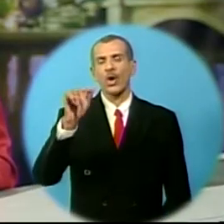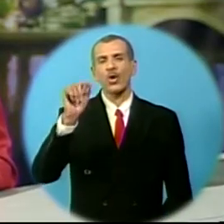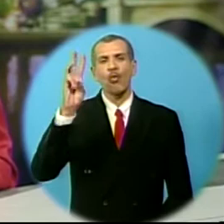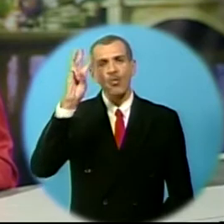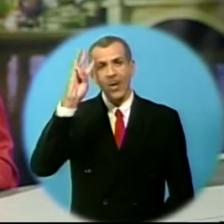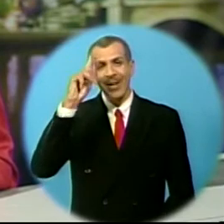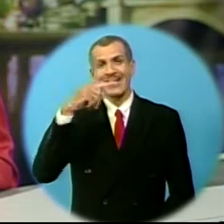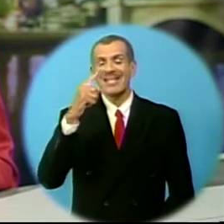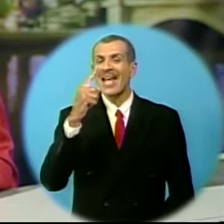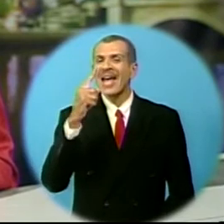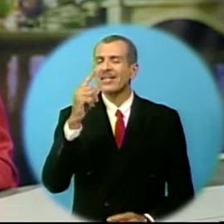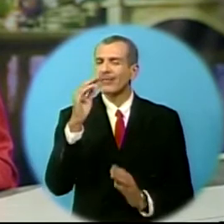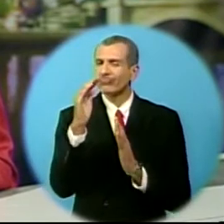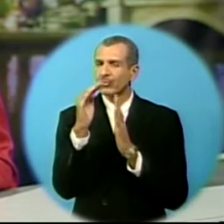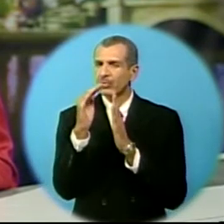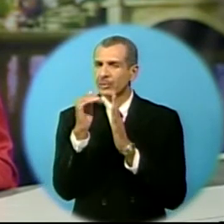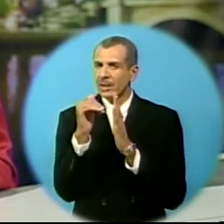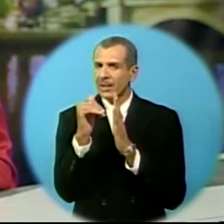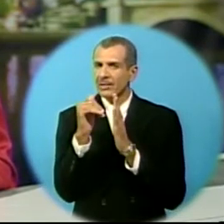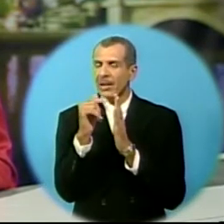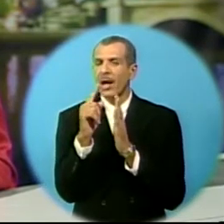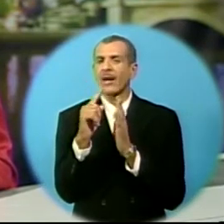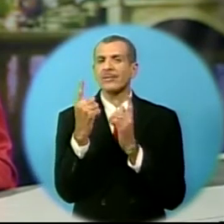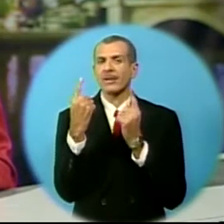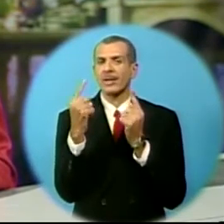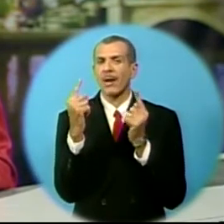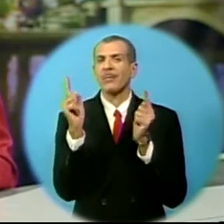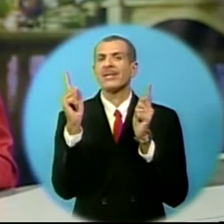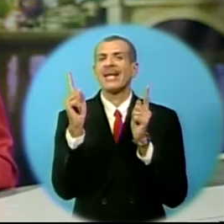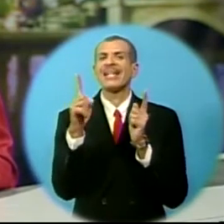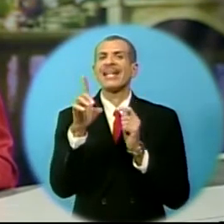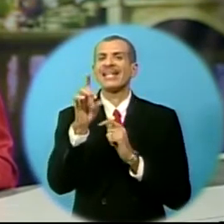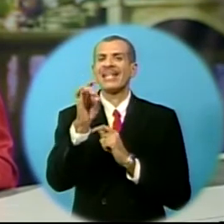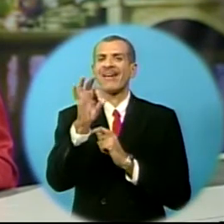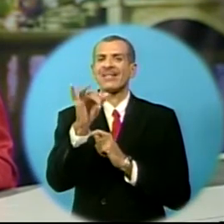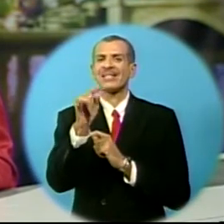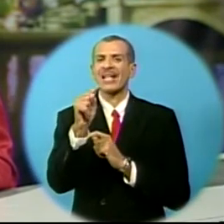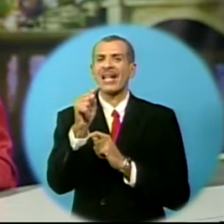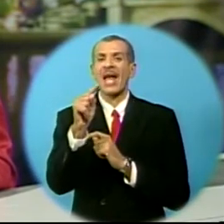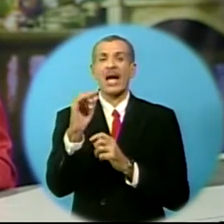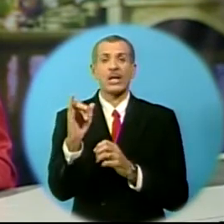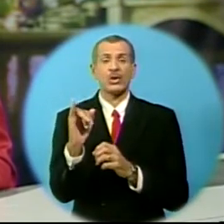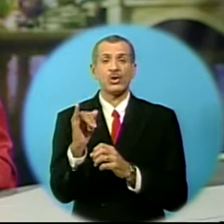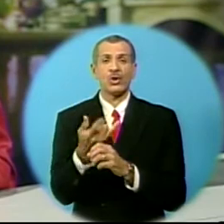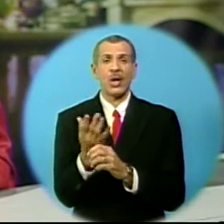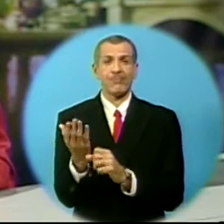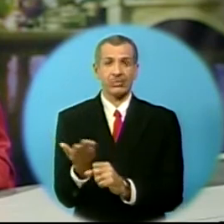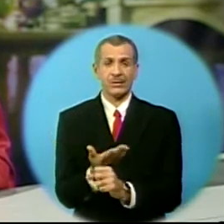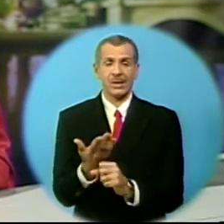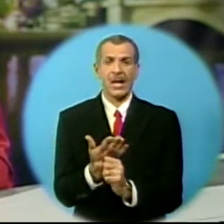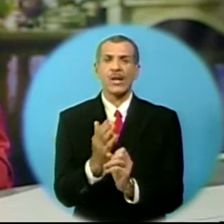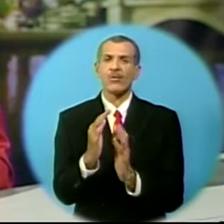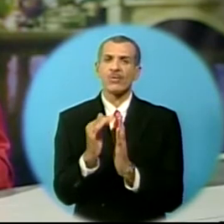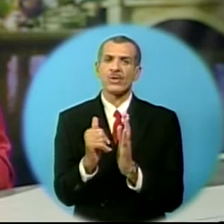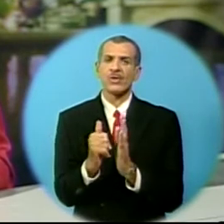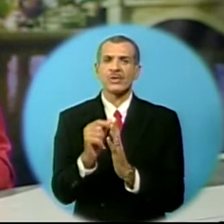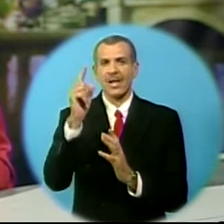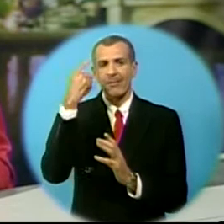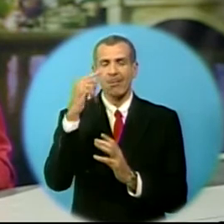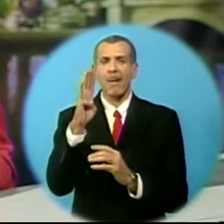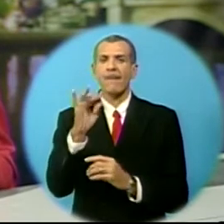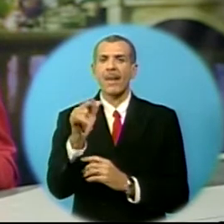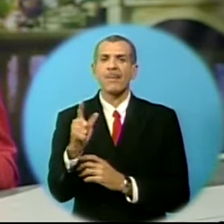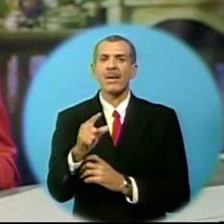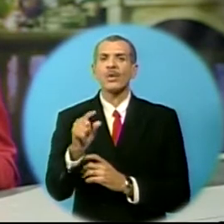Dr. Worrell says a slight reduction has also been achieved in the deficit, while job cuts in the public sector reduced government's wage bill